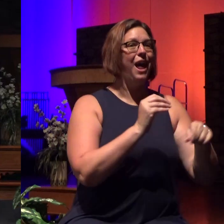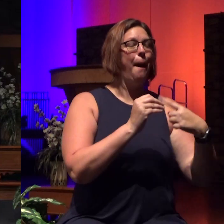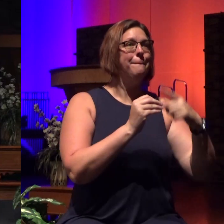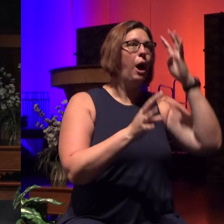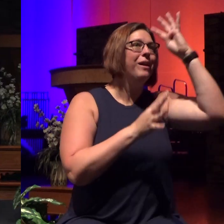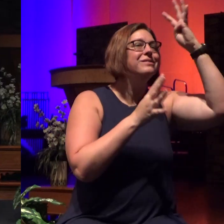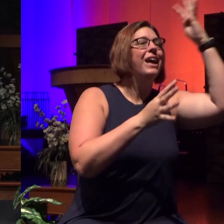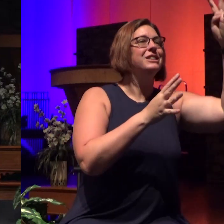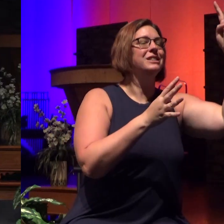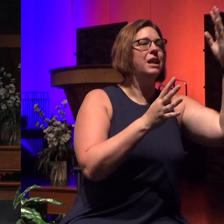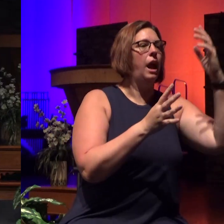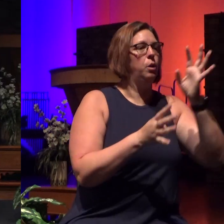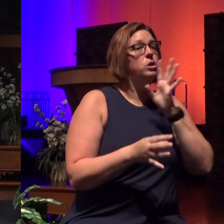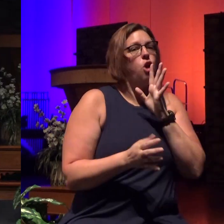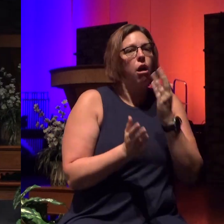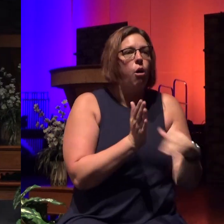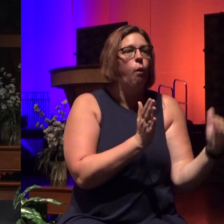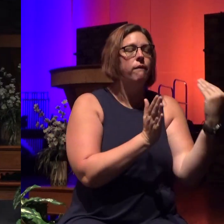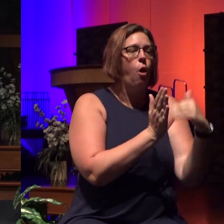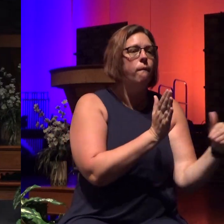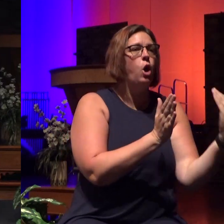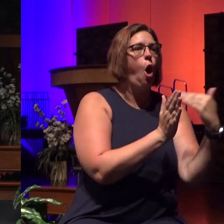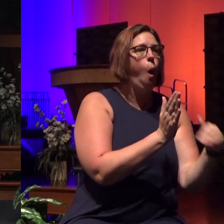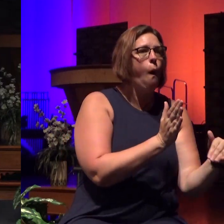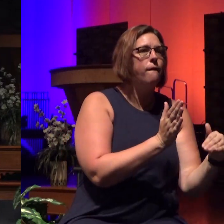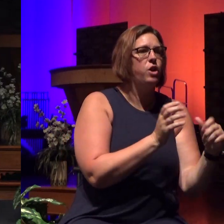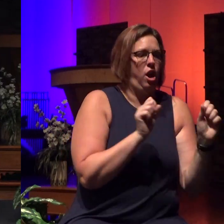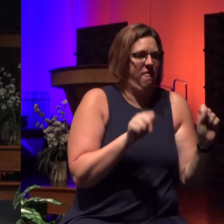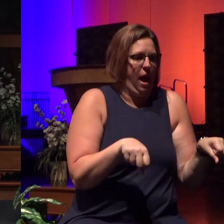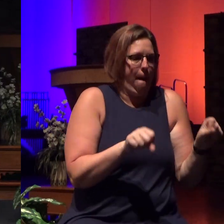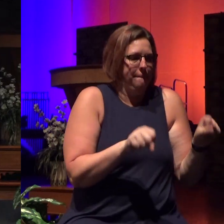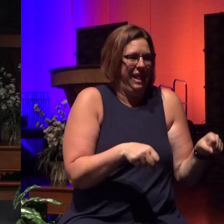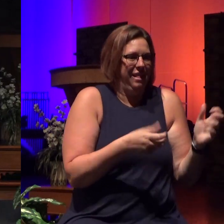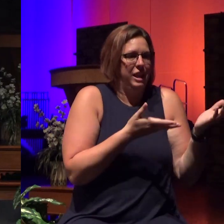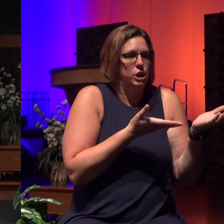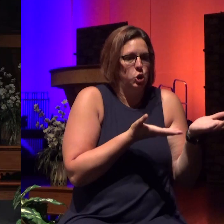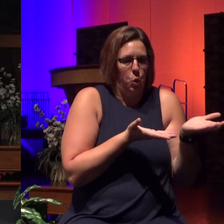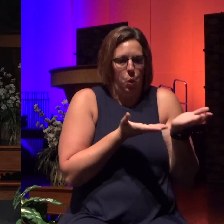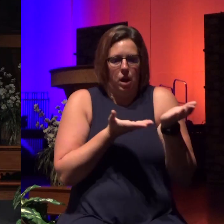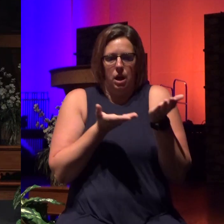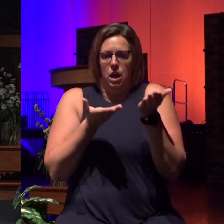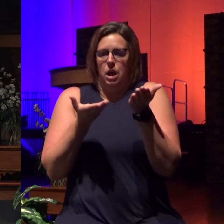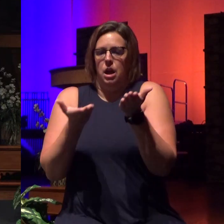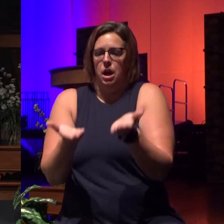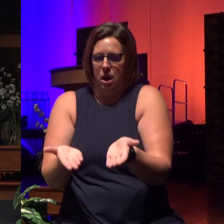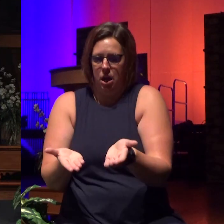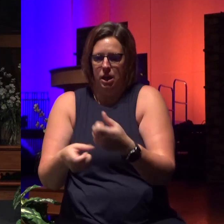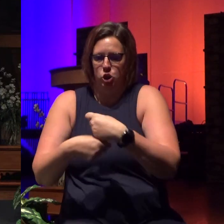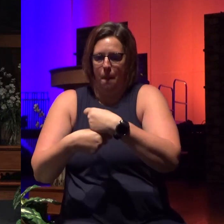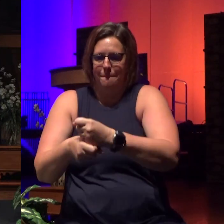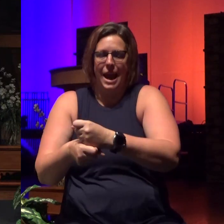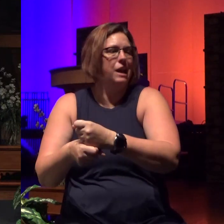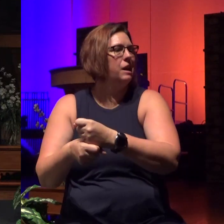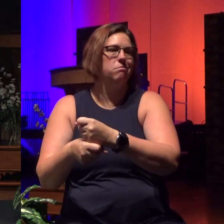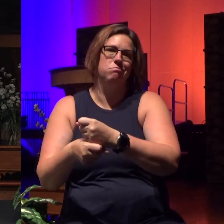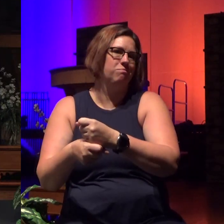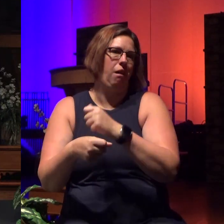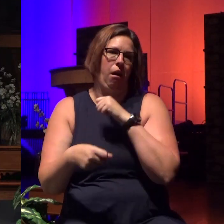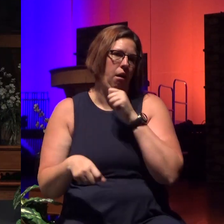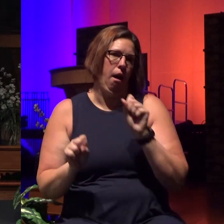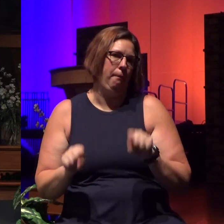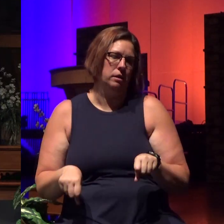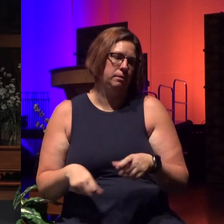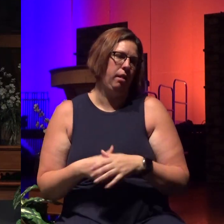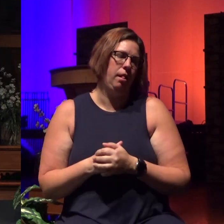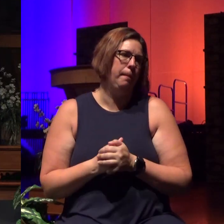invention over and over and over, his ability to bring it into life was complete at that point. But here's